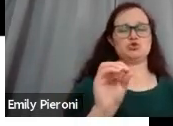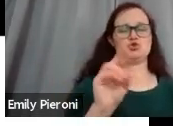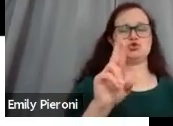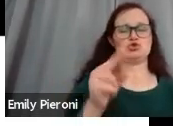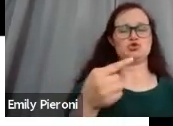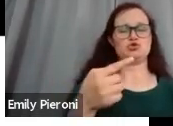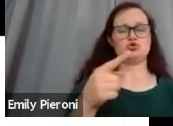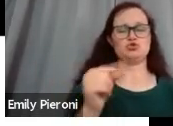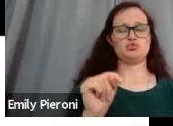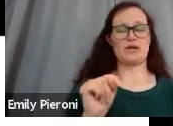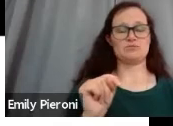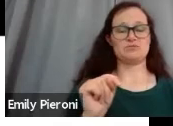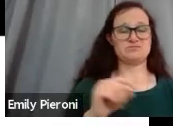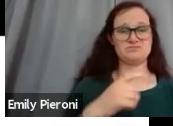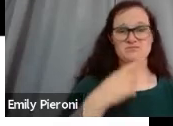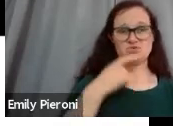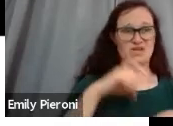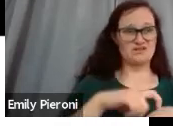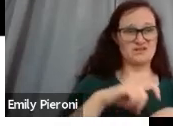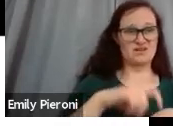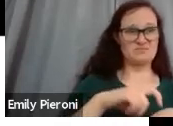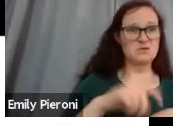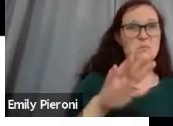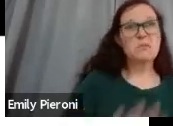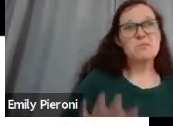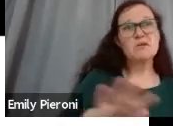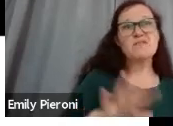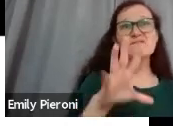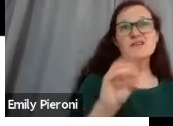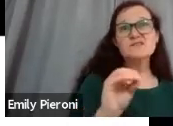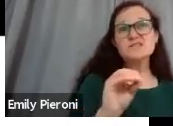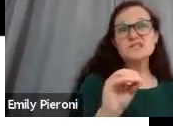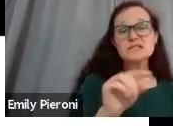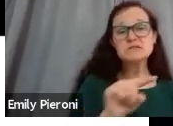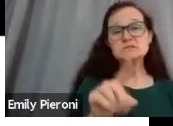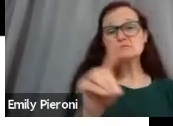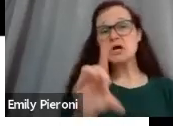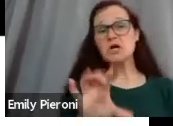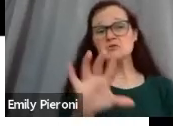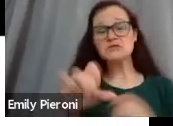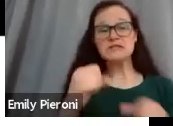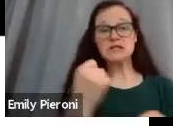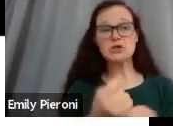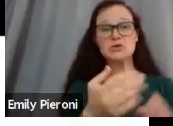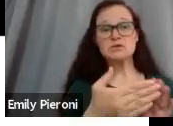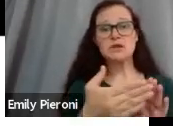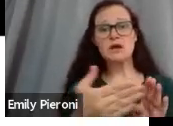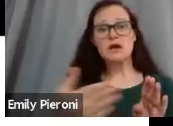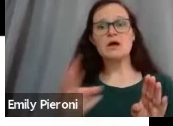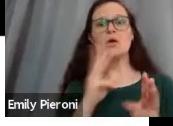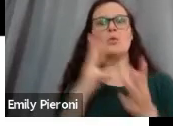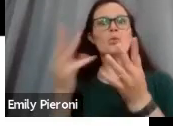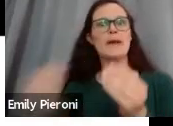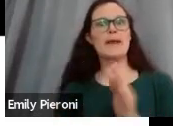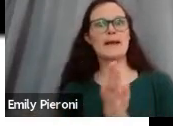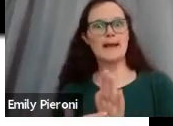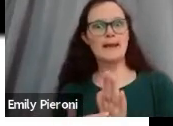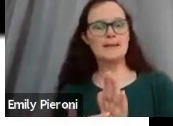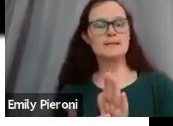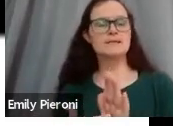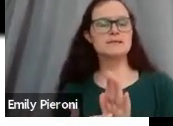we've got another 50 to 100 years before we start moving out of it. And I think that is beginning to